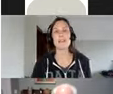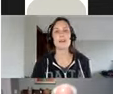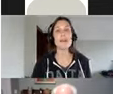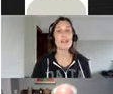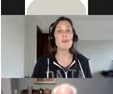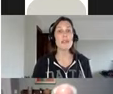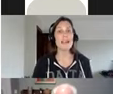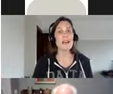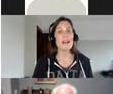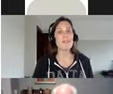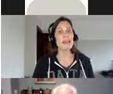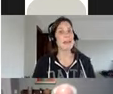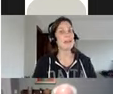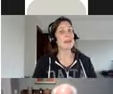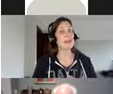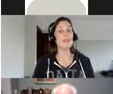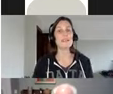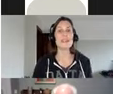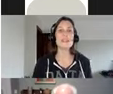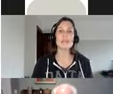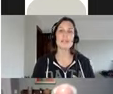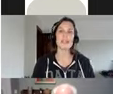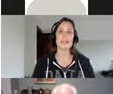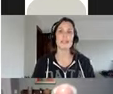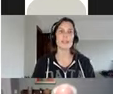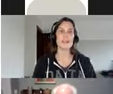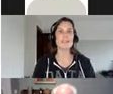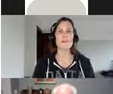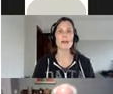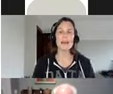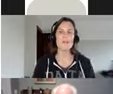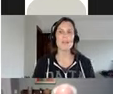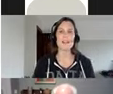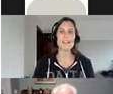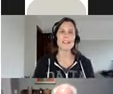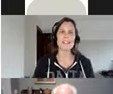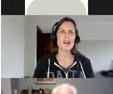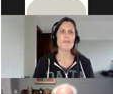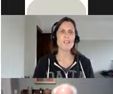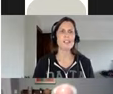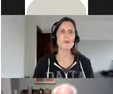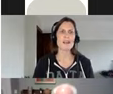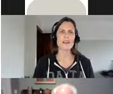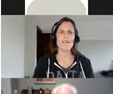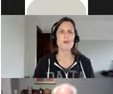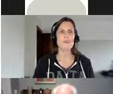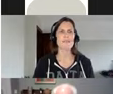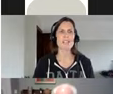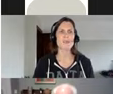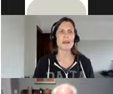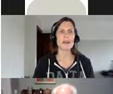made them. I mean, I know that I have, and it often takes a minute to think and step back and realize that it's not really showing an